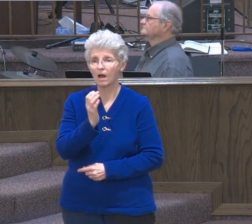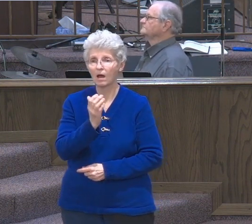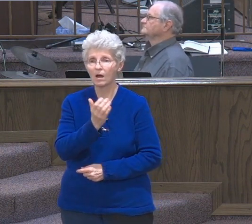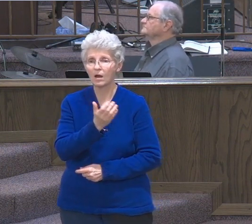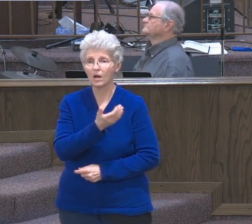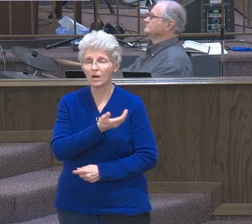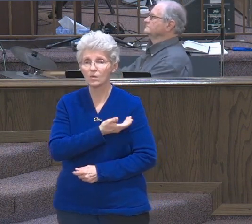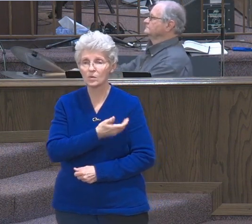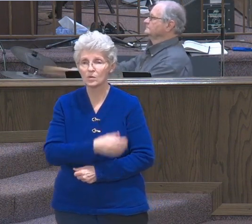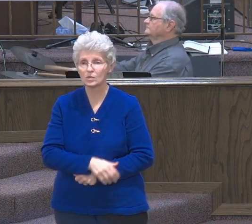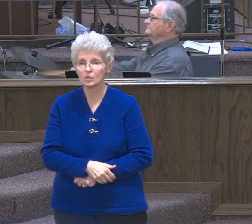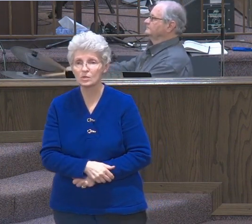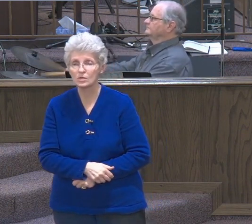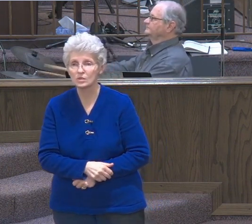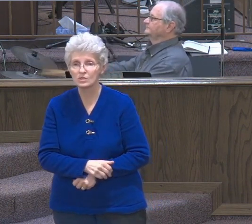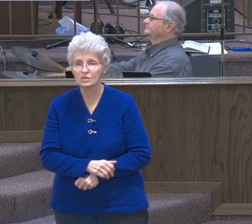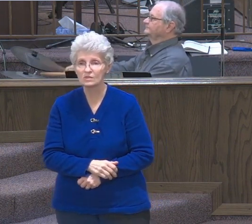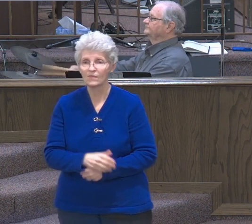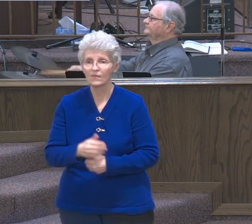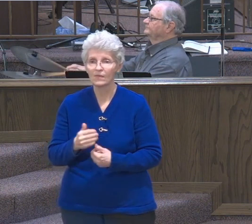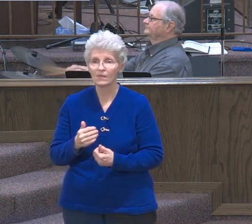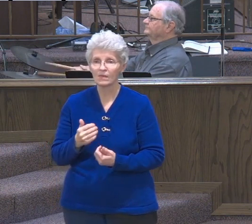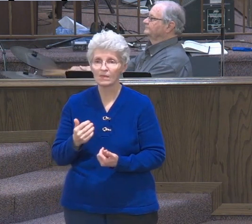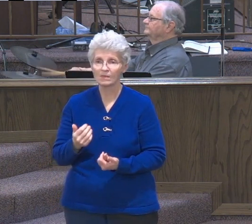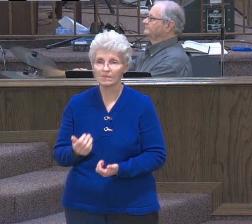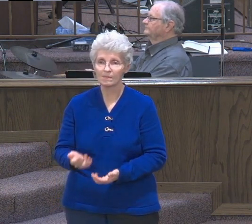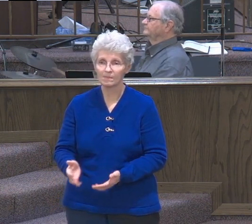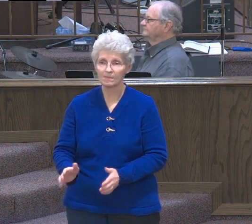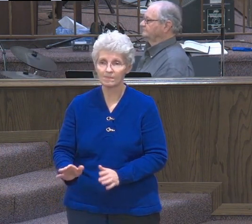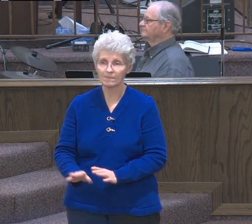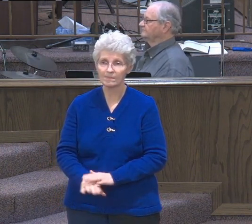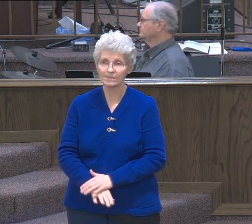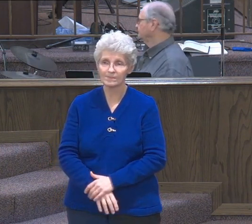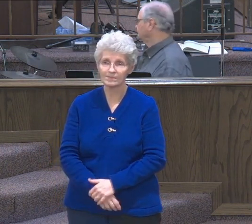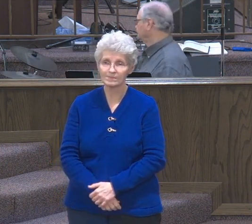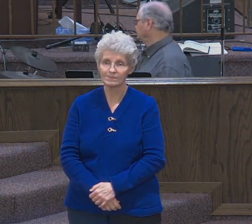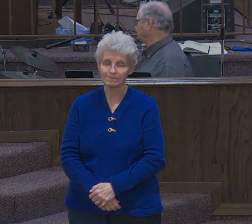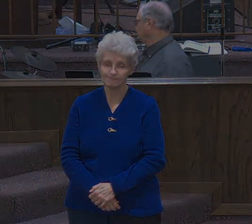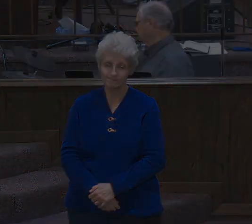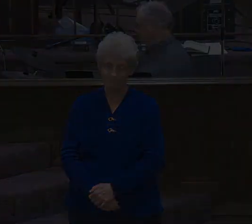Great week.